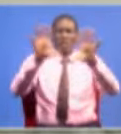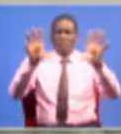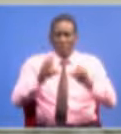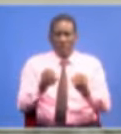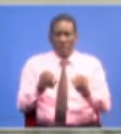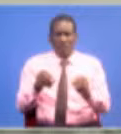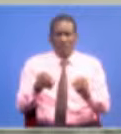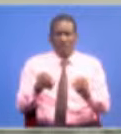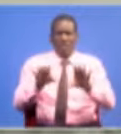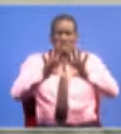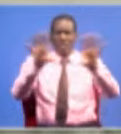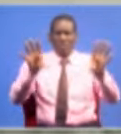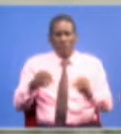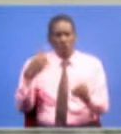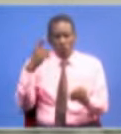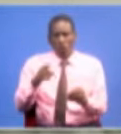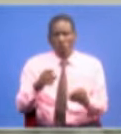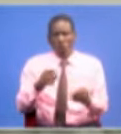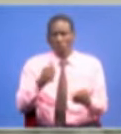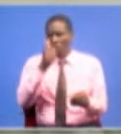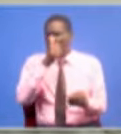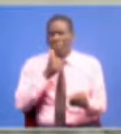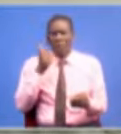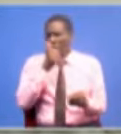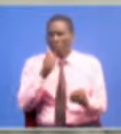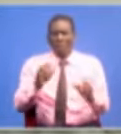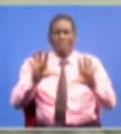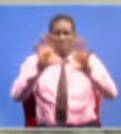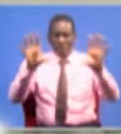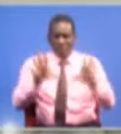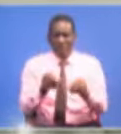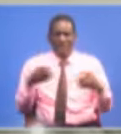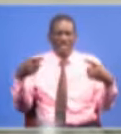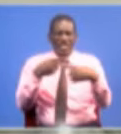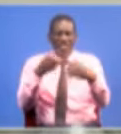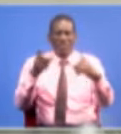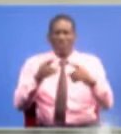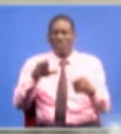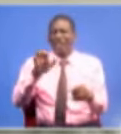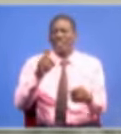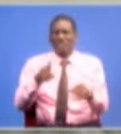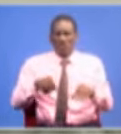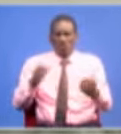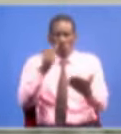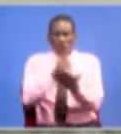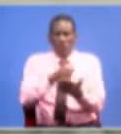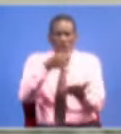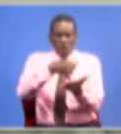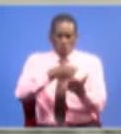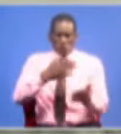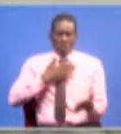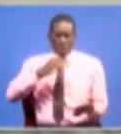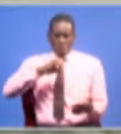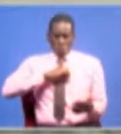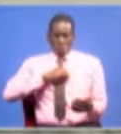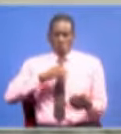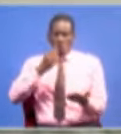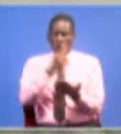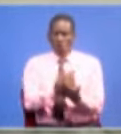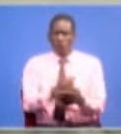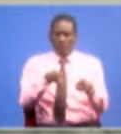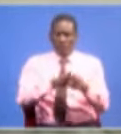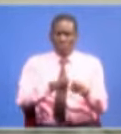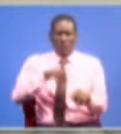the budget provisions for confidential budgets in various executive offices, including my own office, have